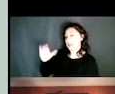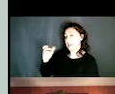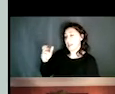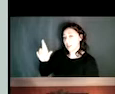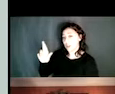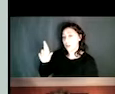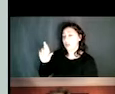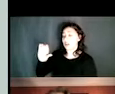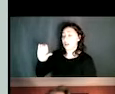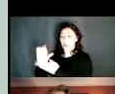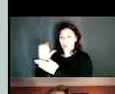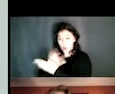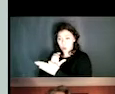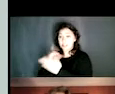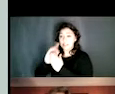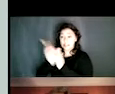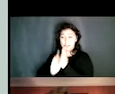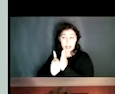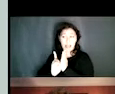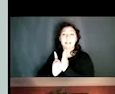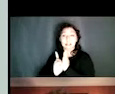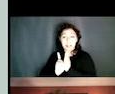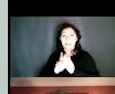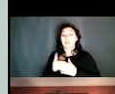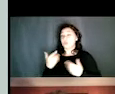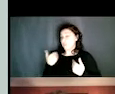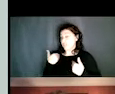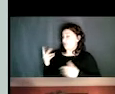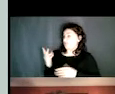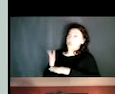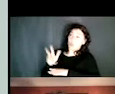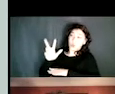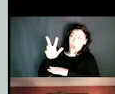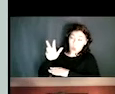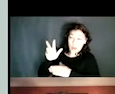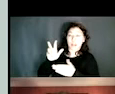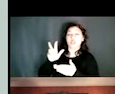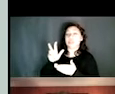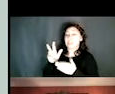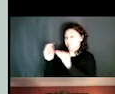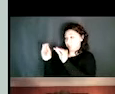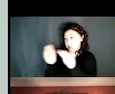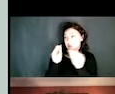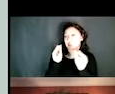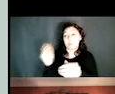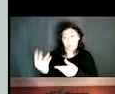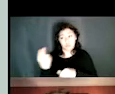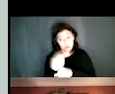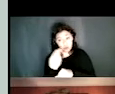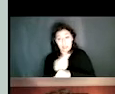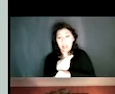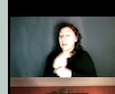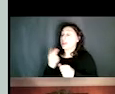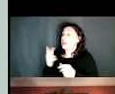Institute, which worked with well over 300 instructors this past year. Participants described this program as enriching